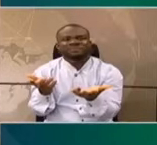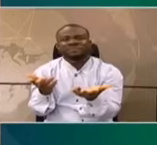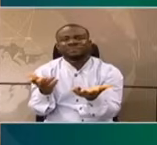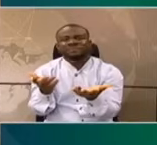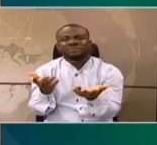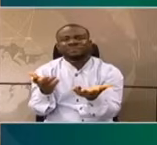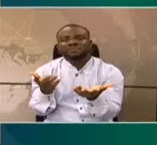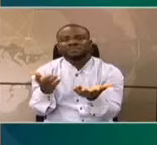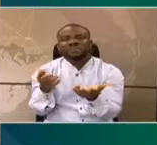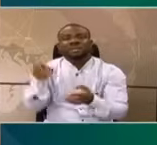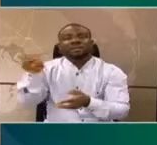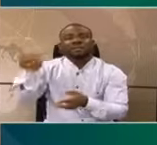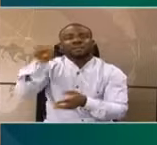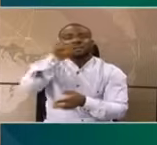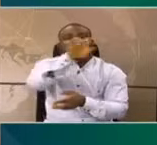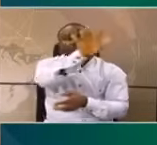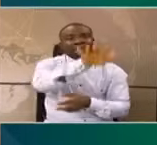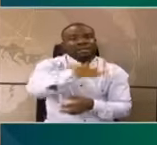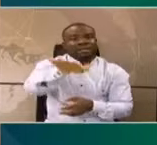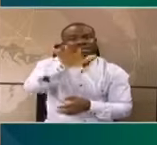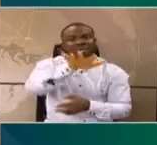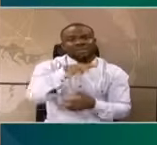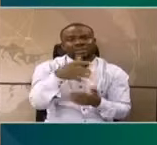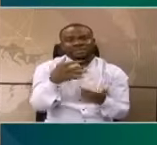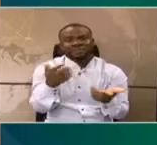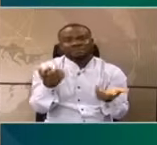Forest areas,